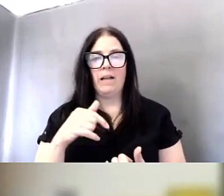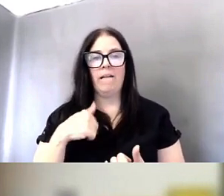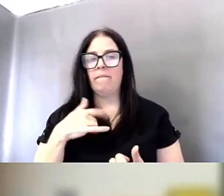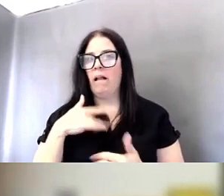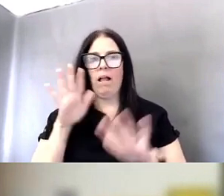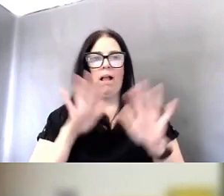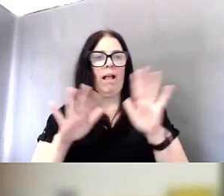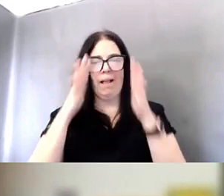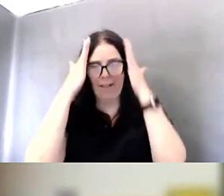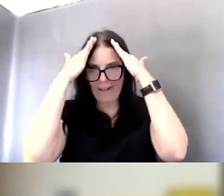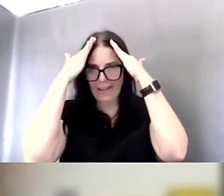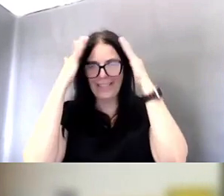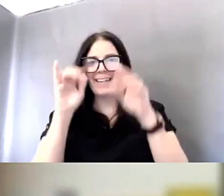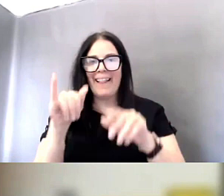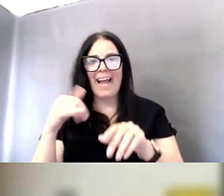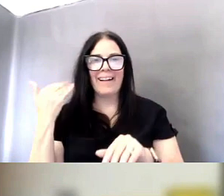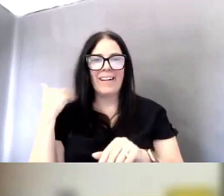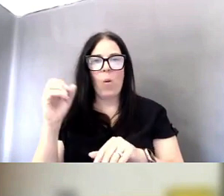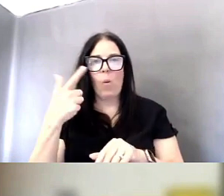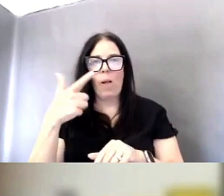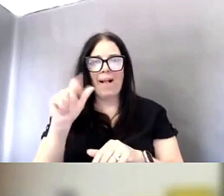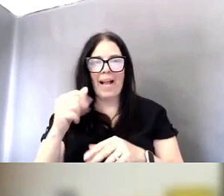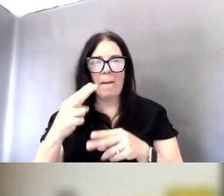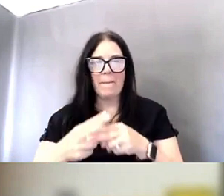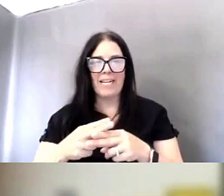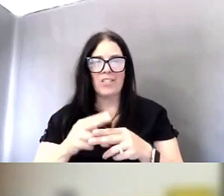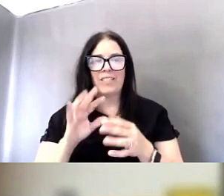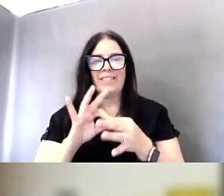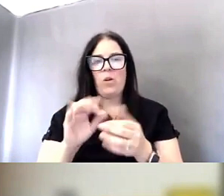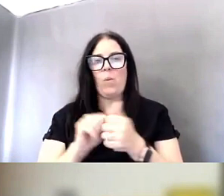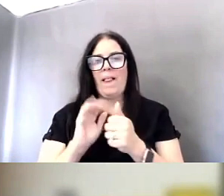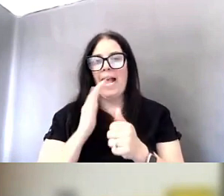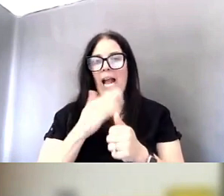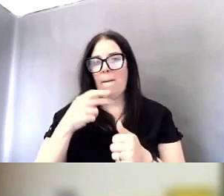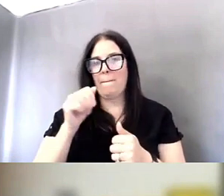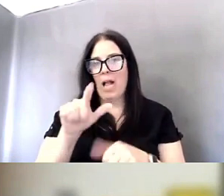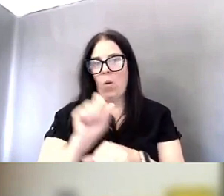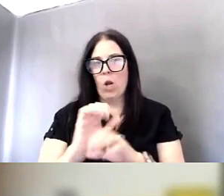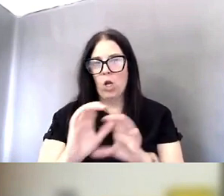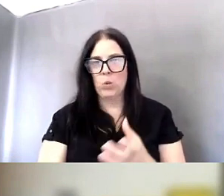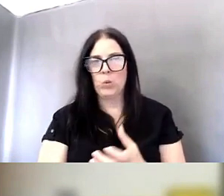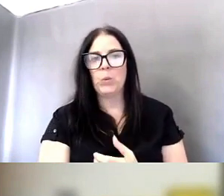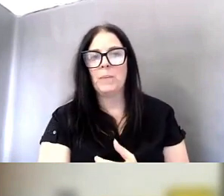when Olga was just mentioning regarding our PAL working group.